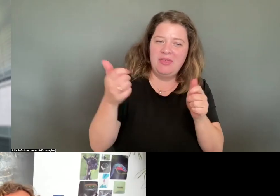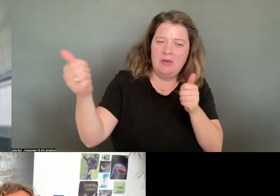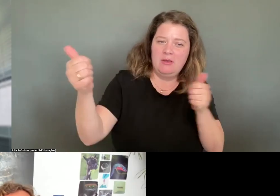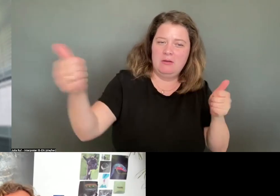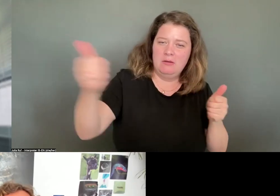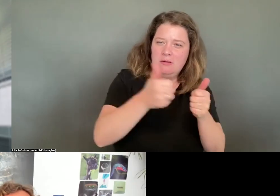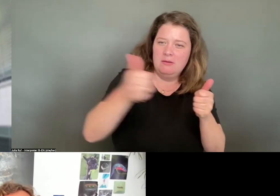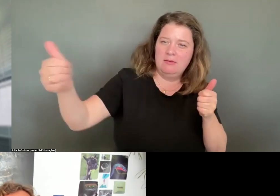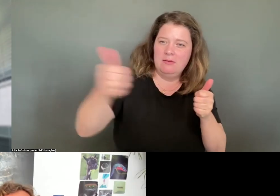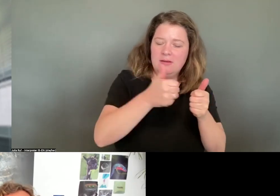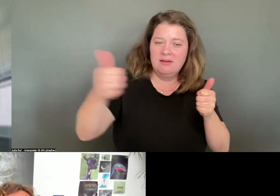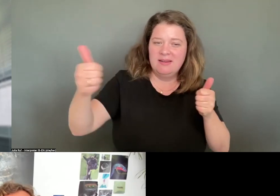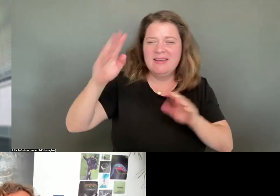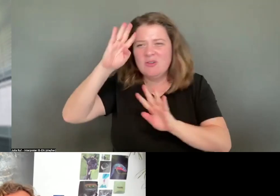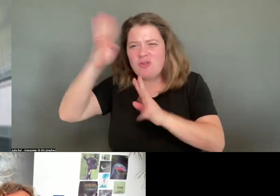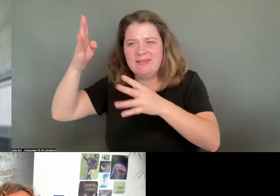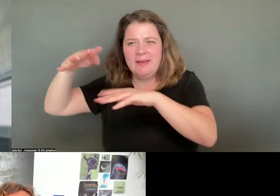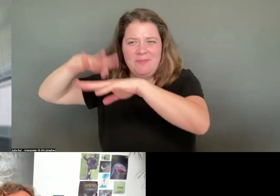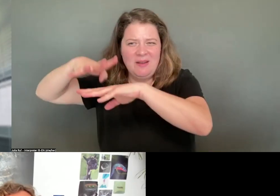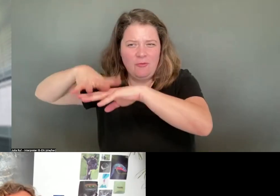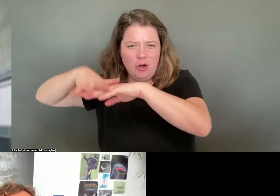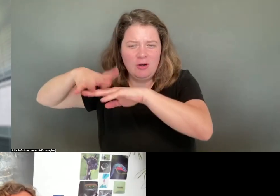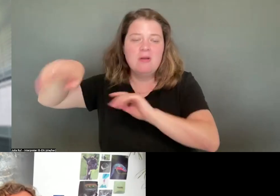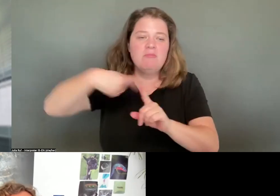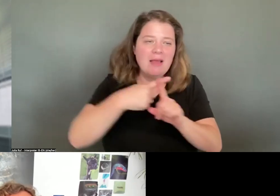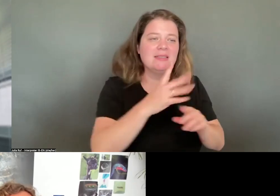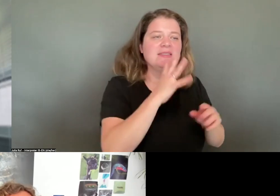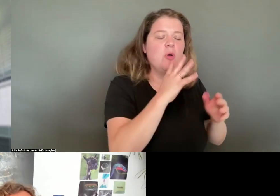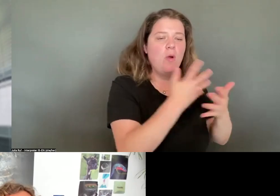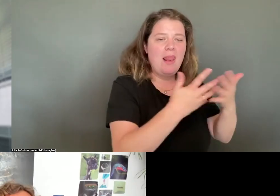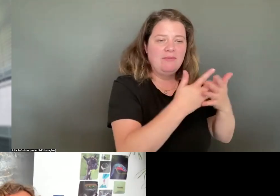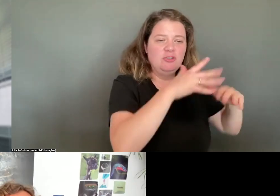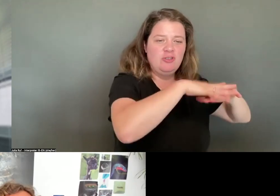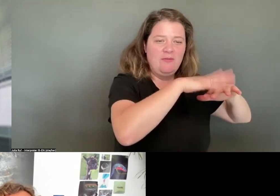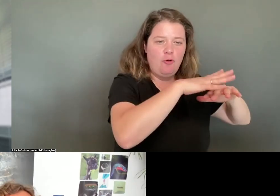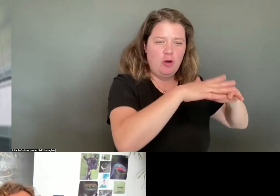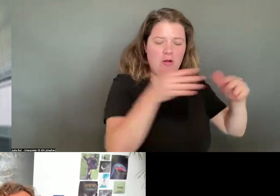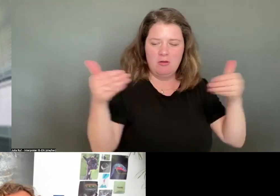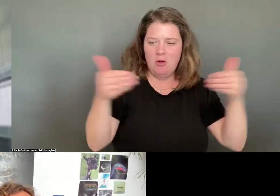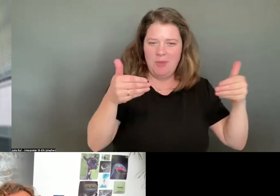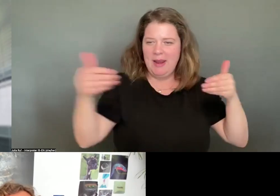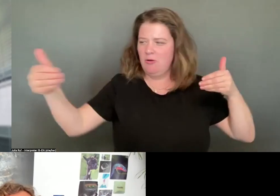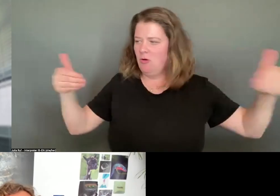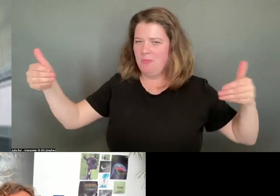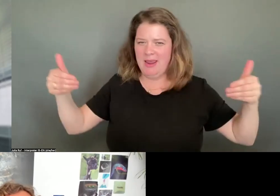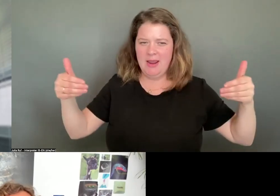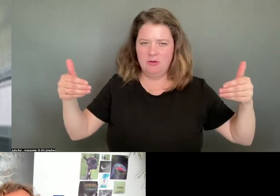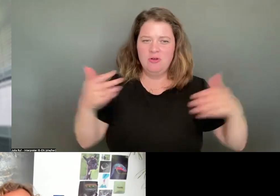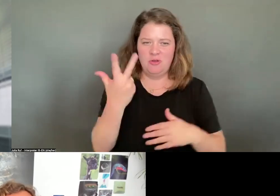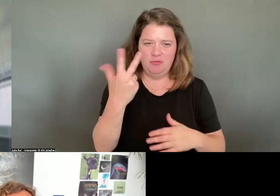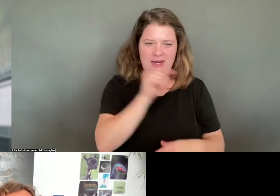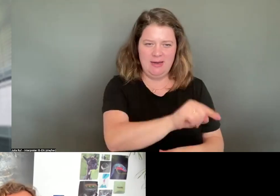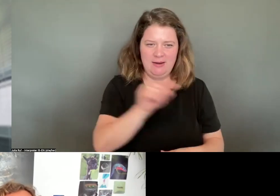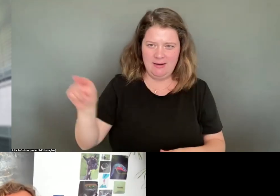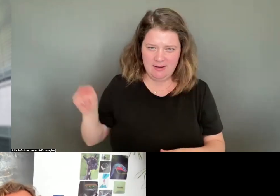networks and also comparing the path length against spoken language networks. And I think across the